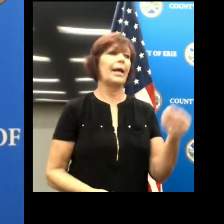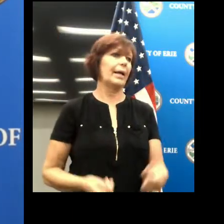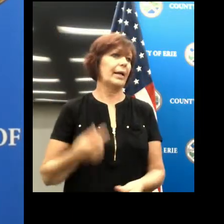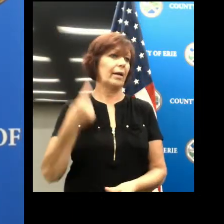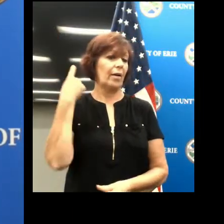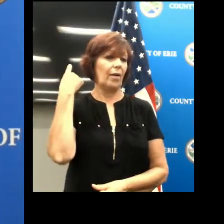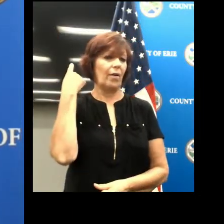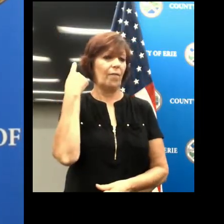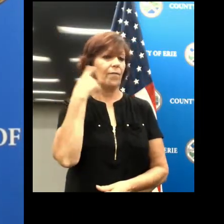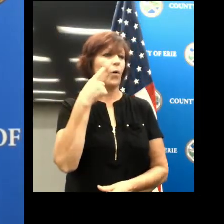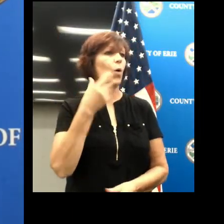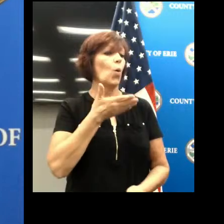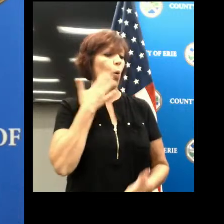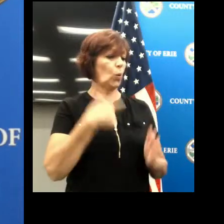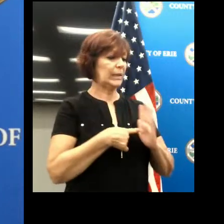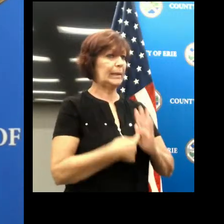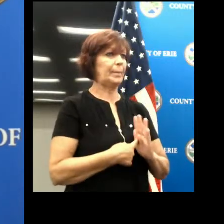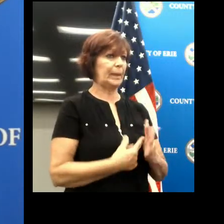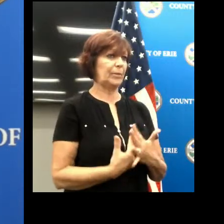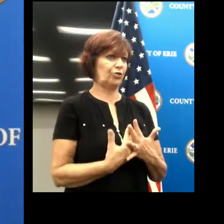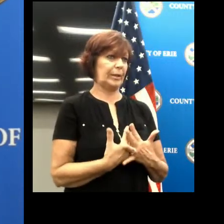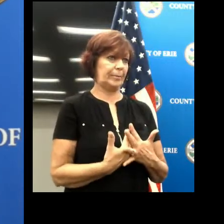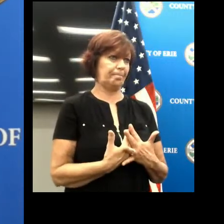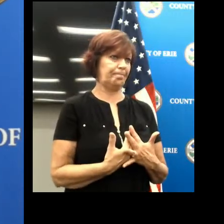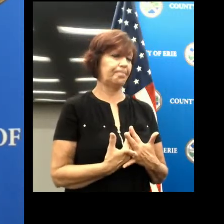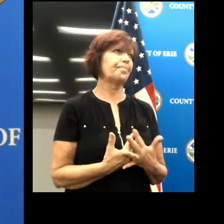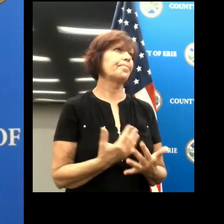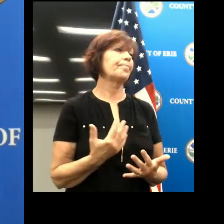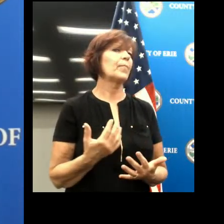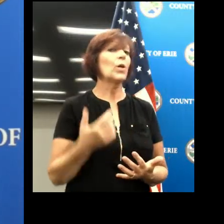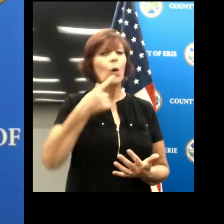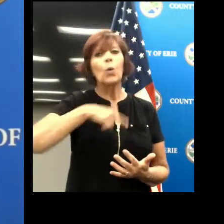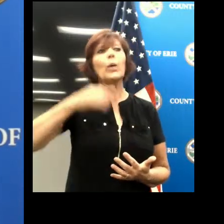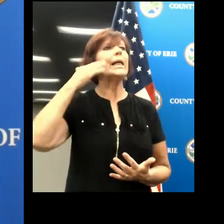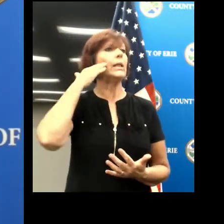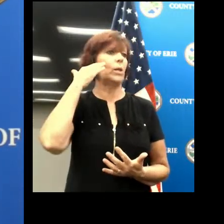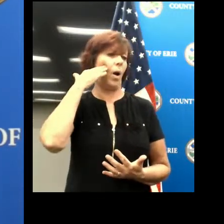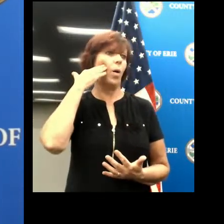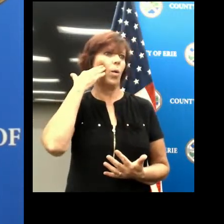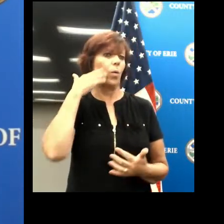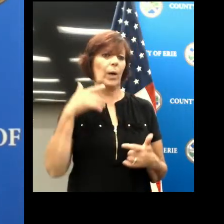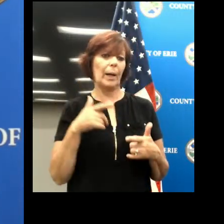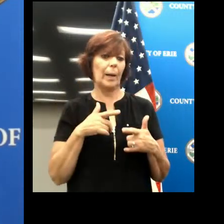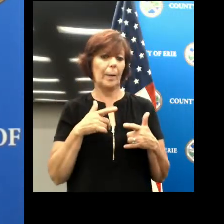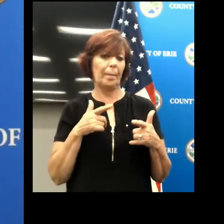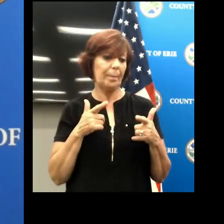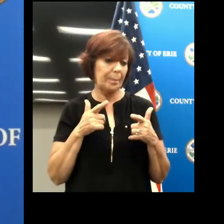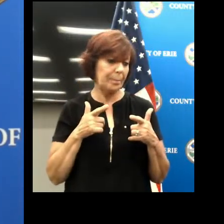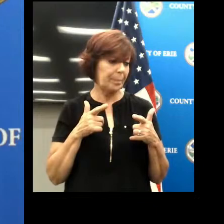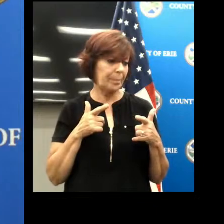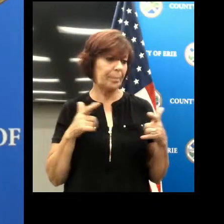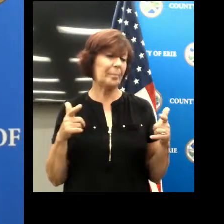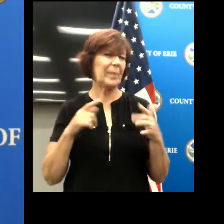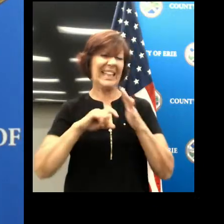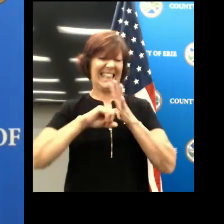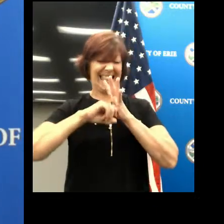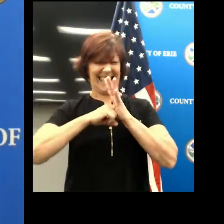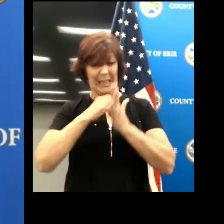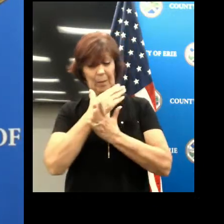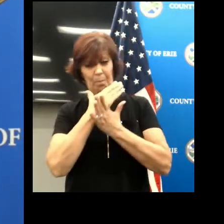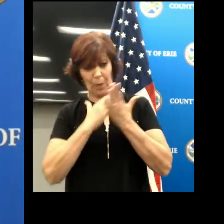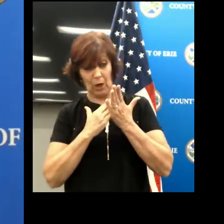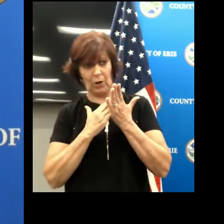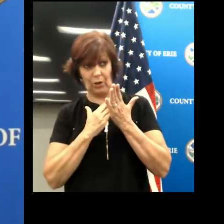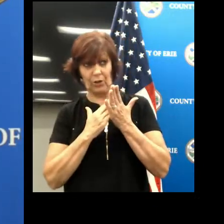for asymptomatic screening. And I think that we know that a big strategy to a key component